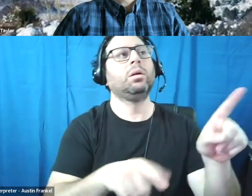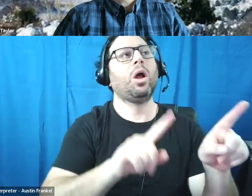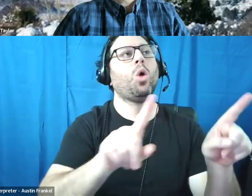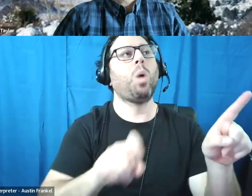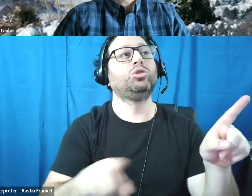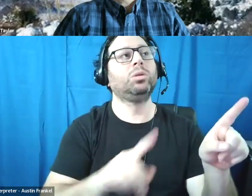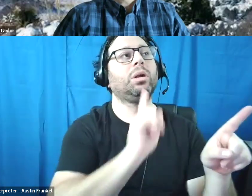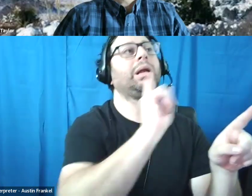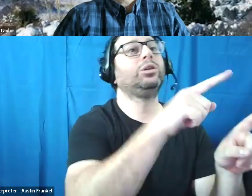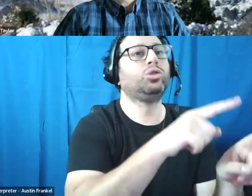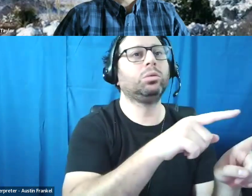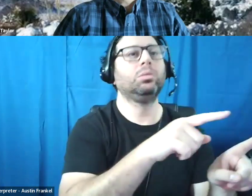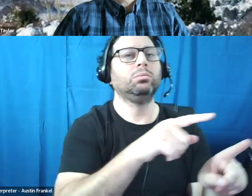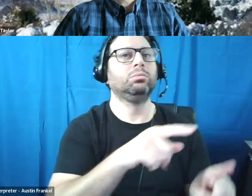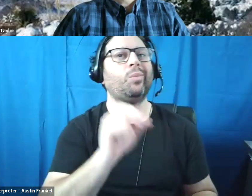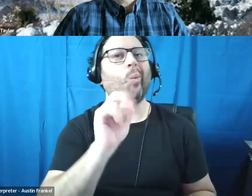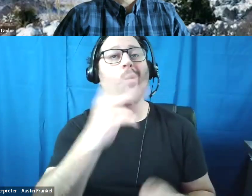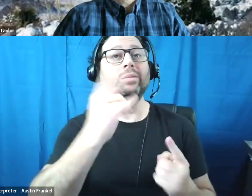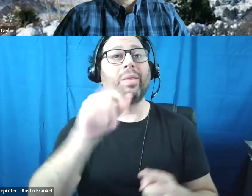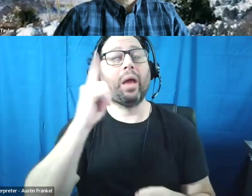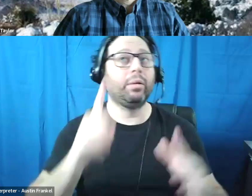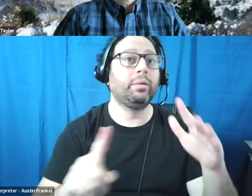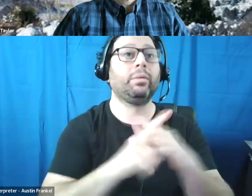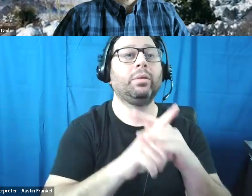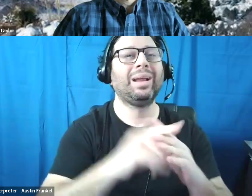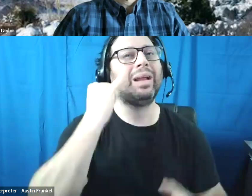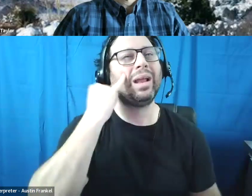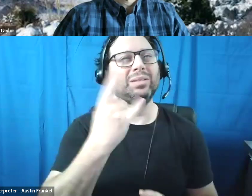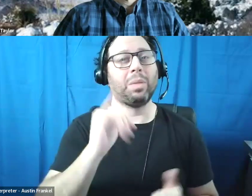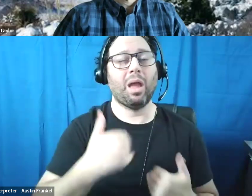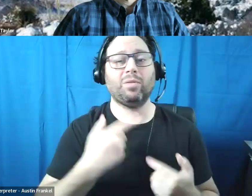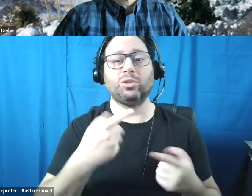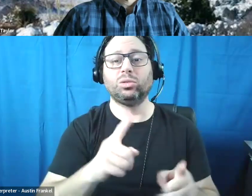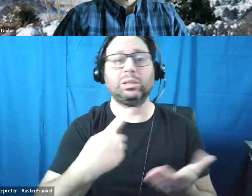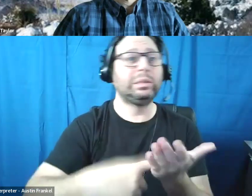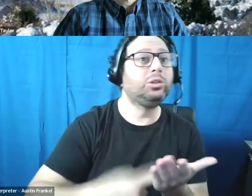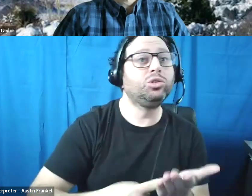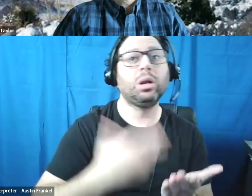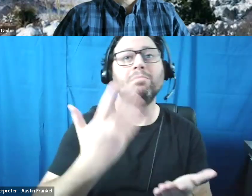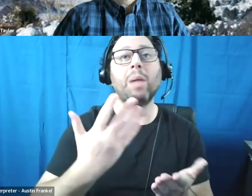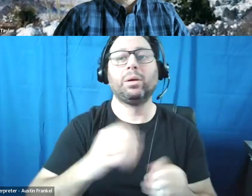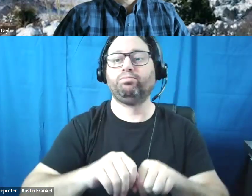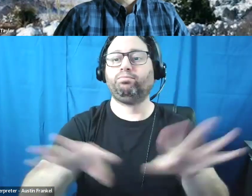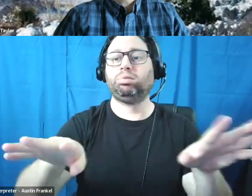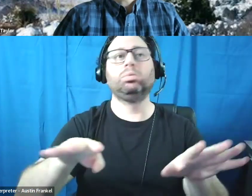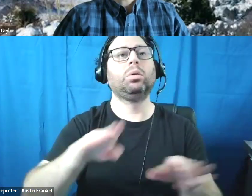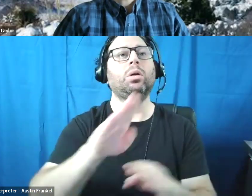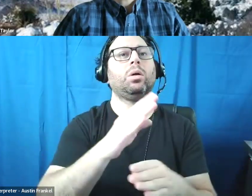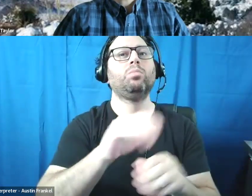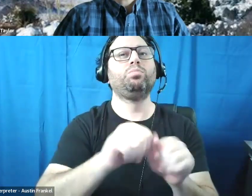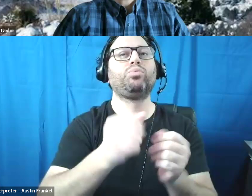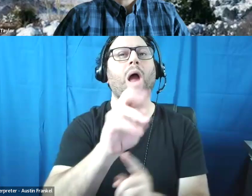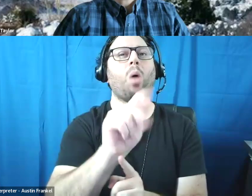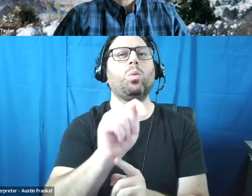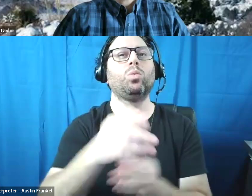they thought of, or specifically, like if we are having discussions, they'll do it in breakout rooms. So it's really about making sure that the